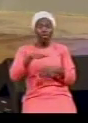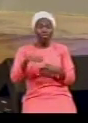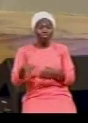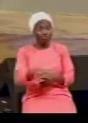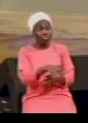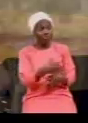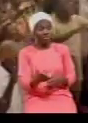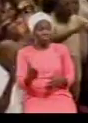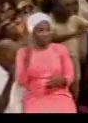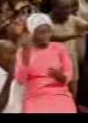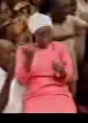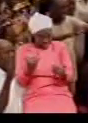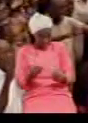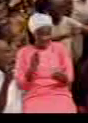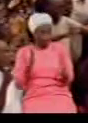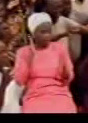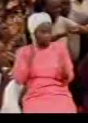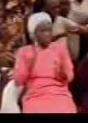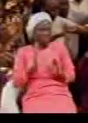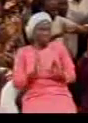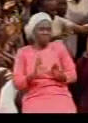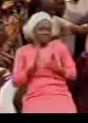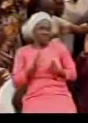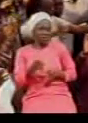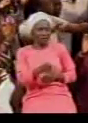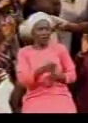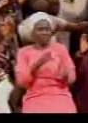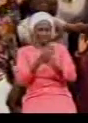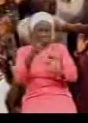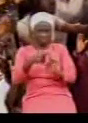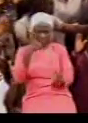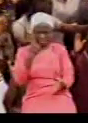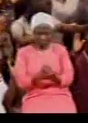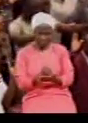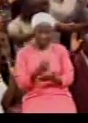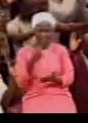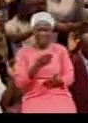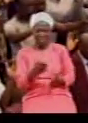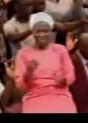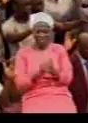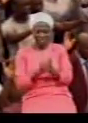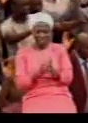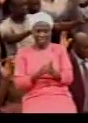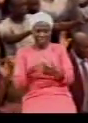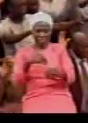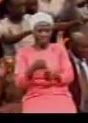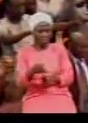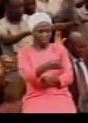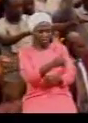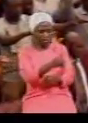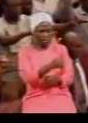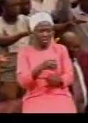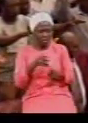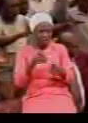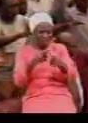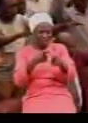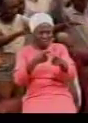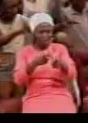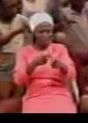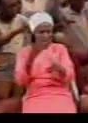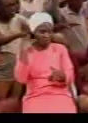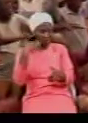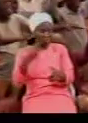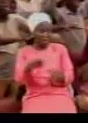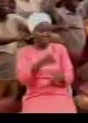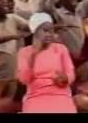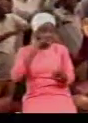fear them in Jesus' name. The things that pursued them before, we turn around, we're going to